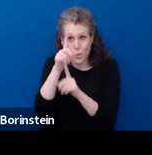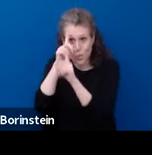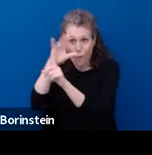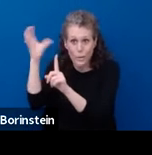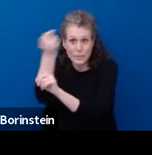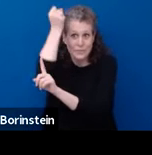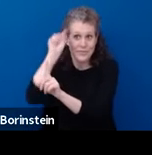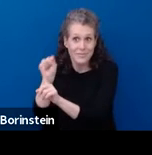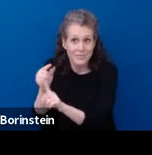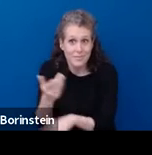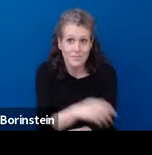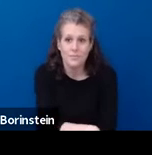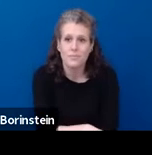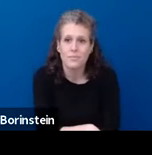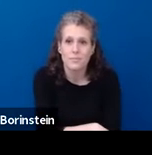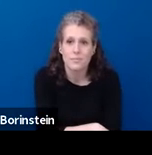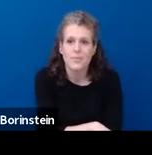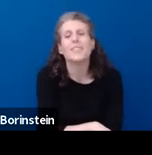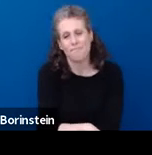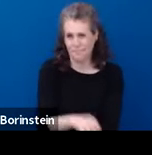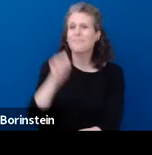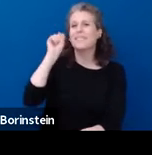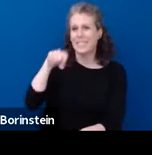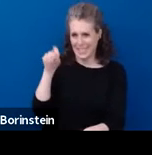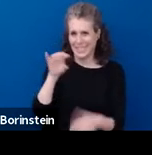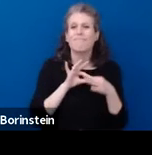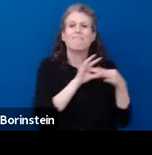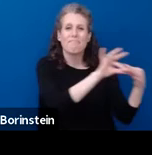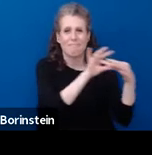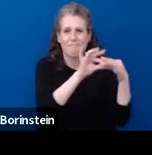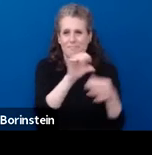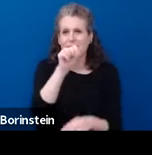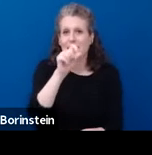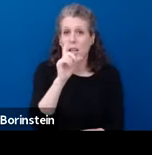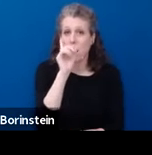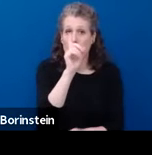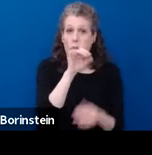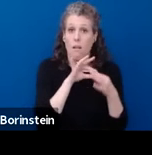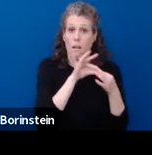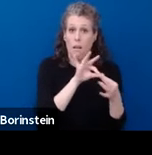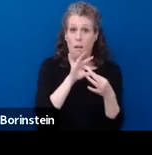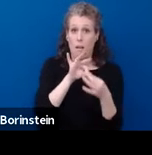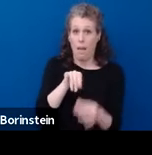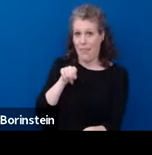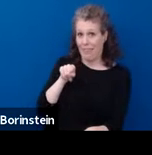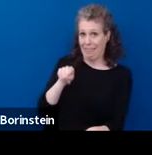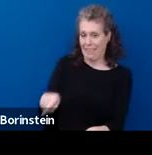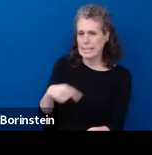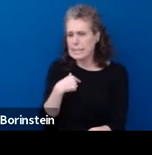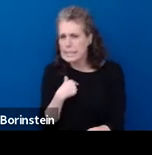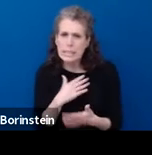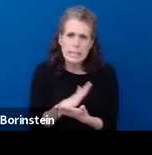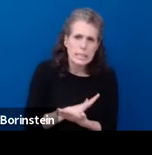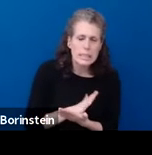involvement. Yeah, we do have collaboration with them, but on this point, I'm not sure